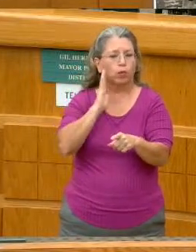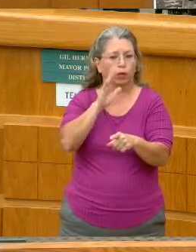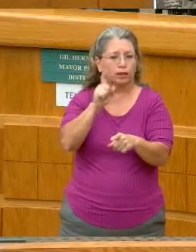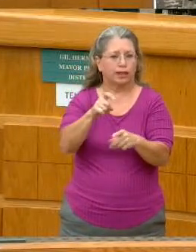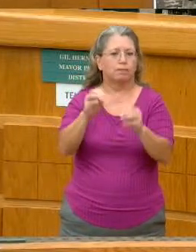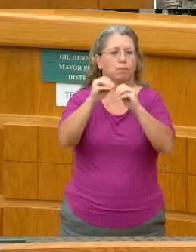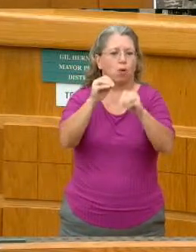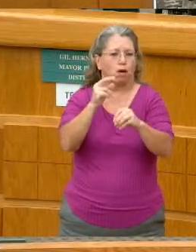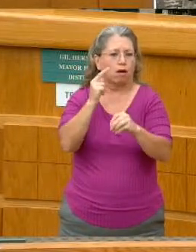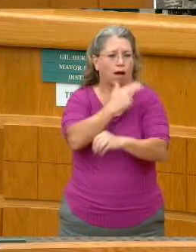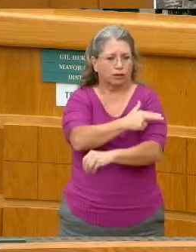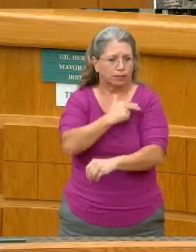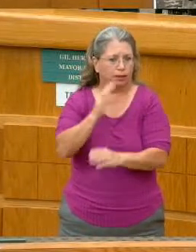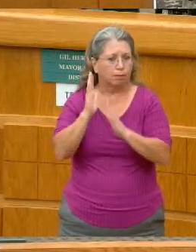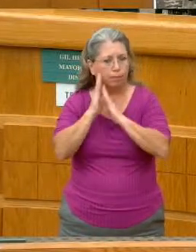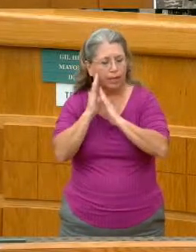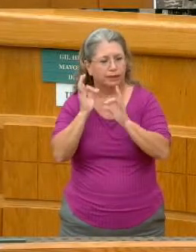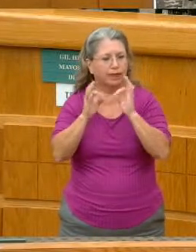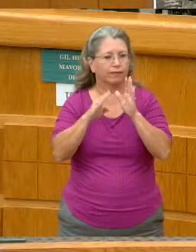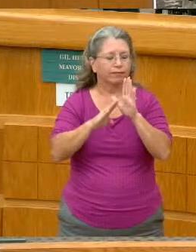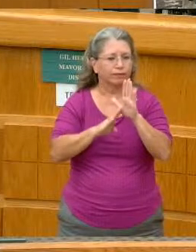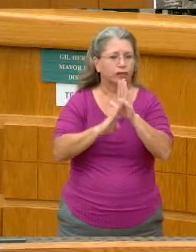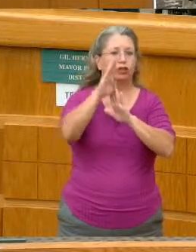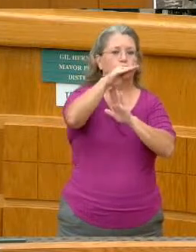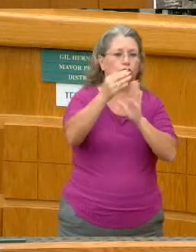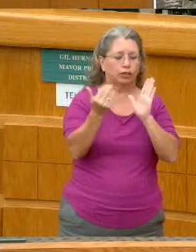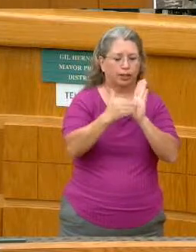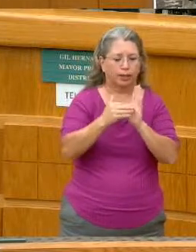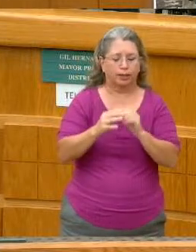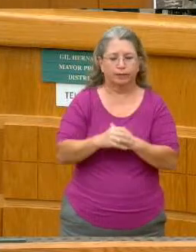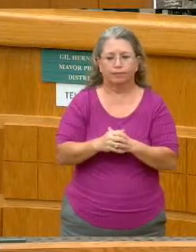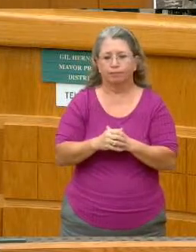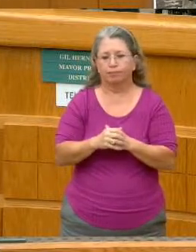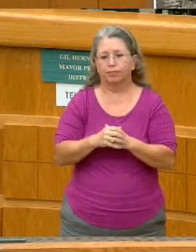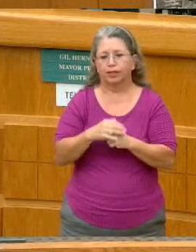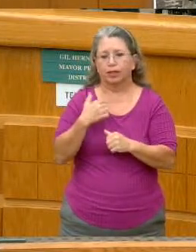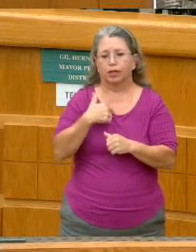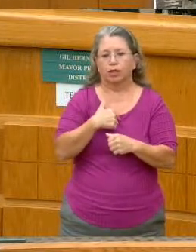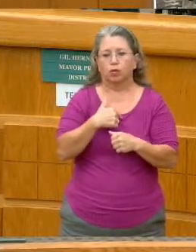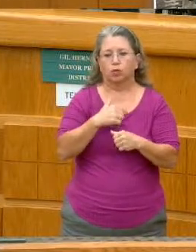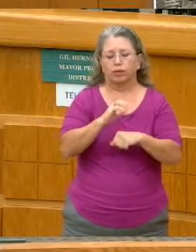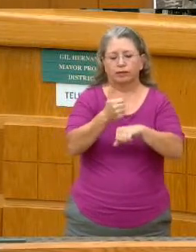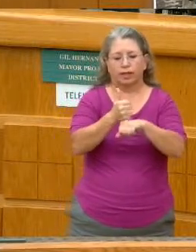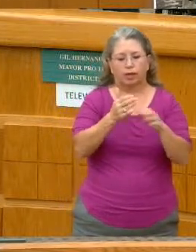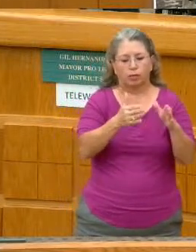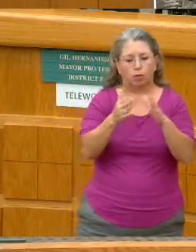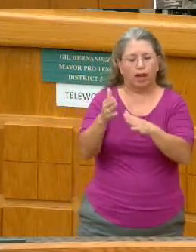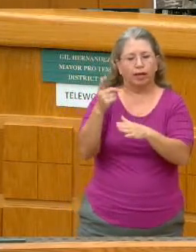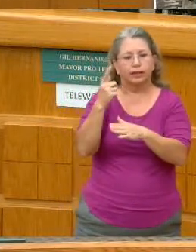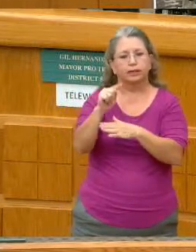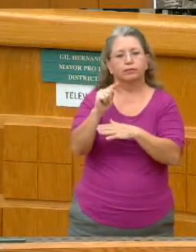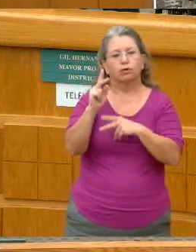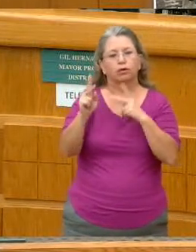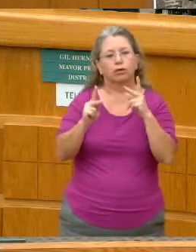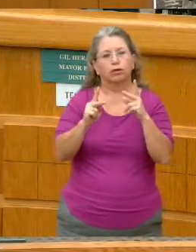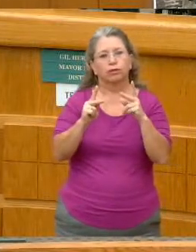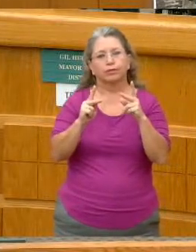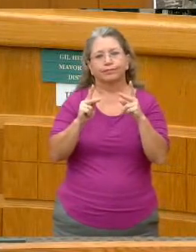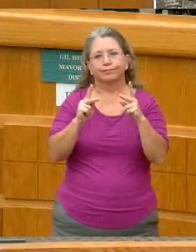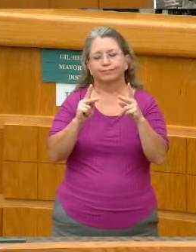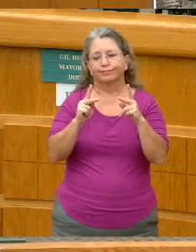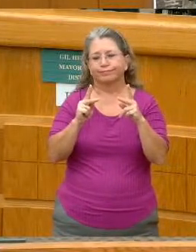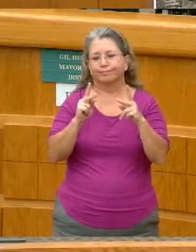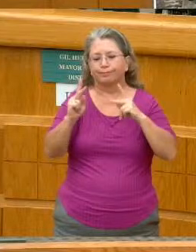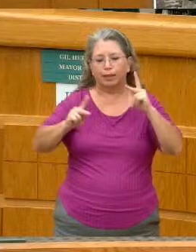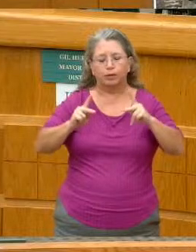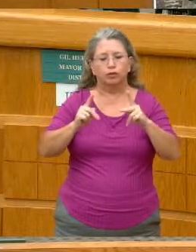created management platforms for patients to be able to track and monitor cases around our county, and we